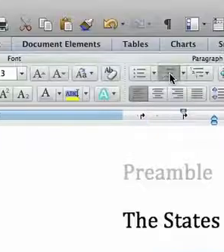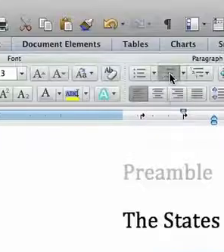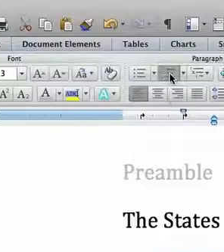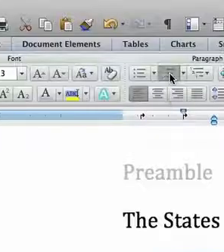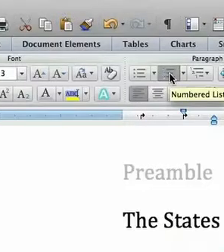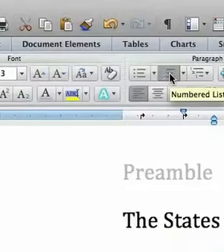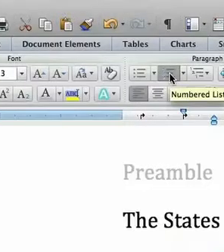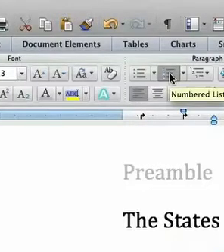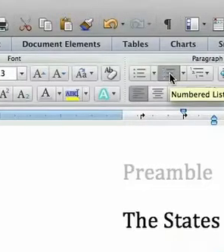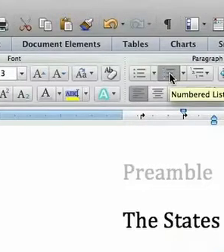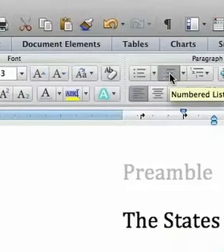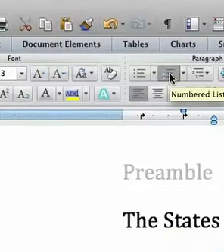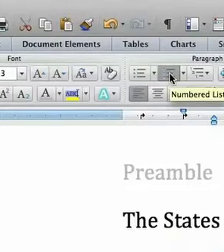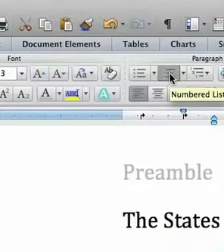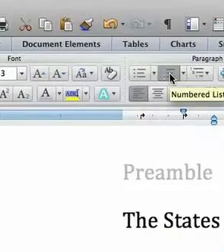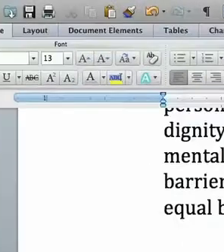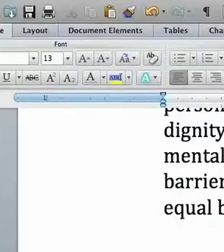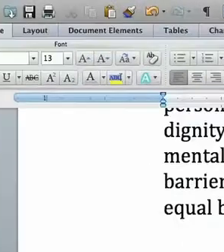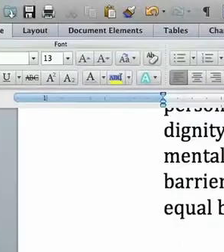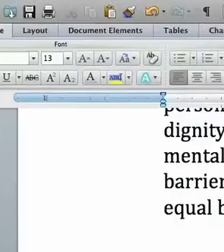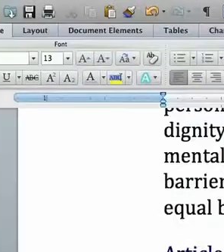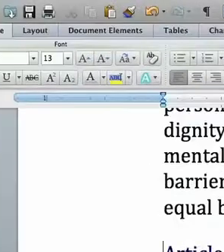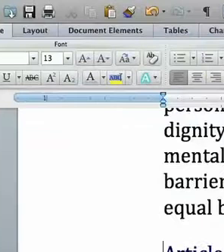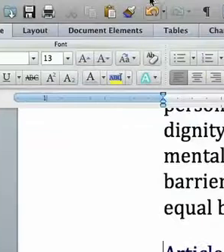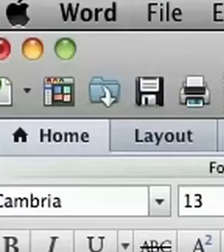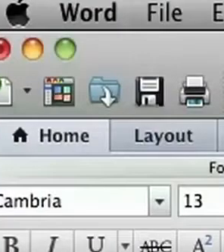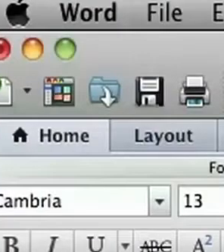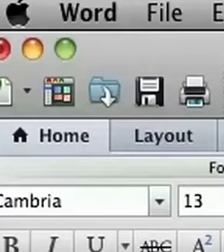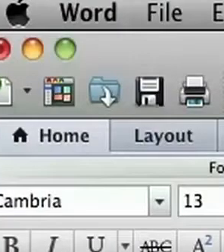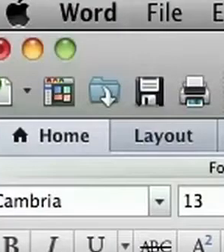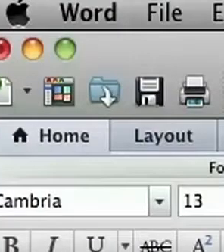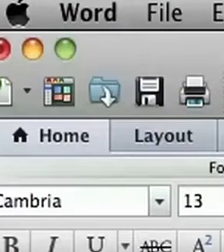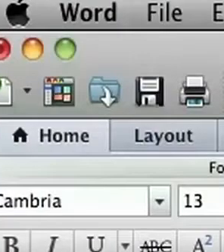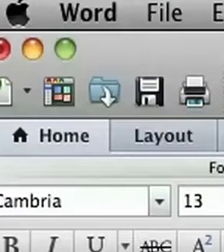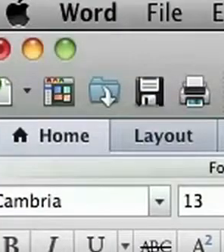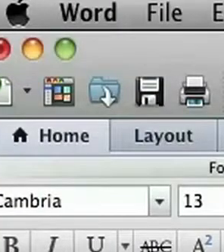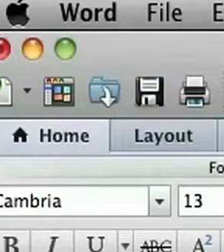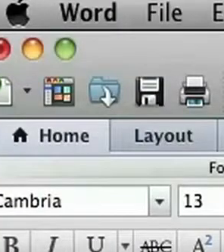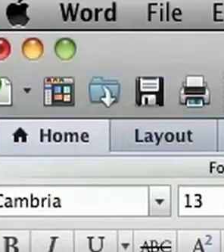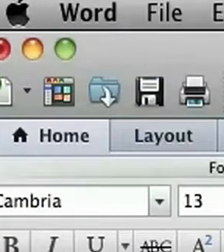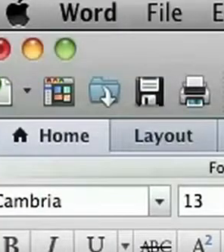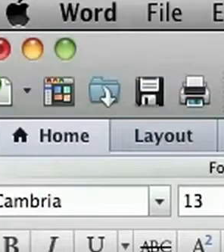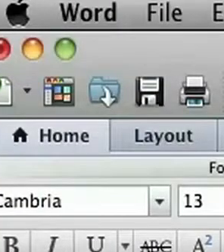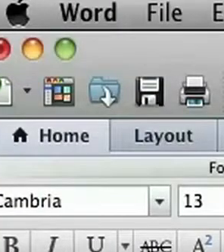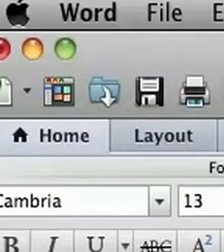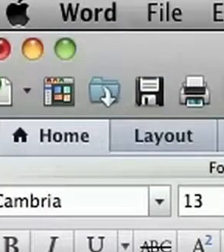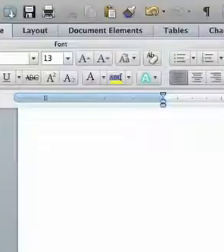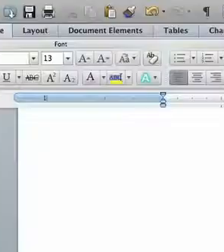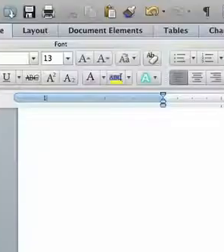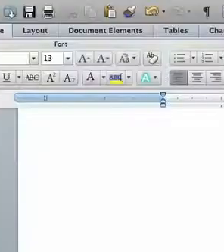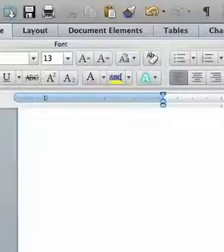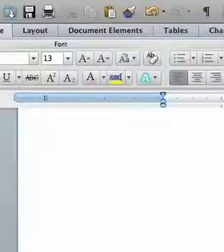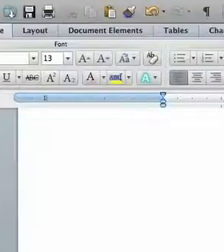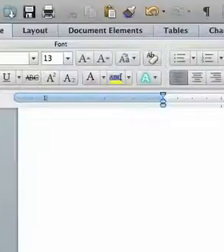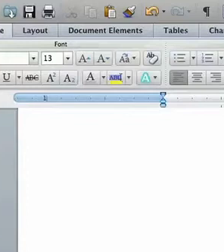than manually adding dashes. Use page breaks instead of hitting return multiple times, so that a screen reader doesn't